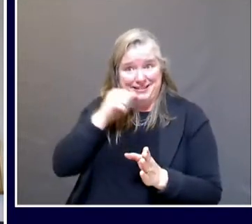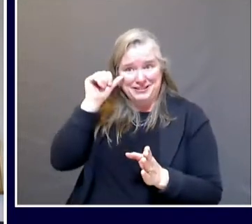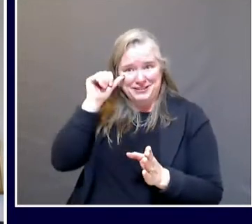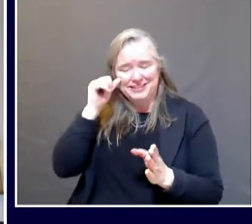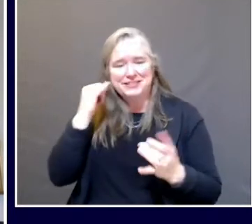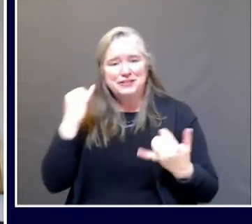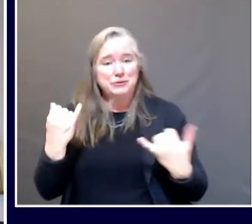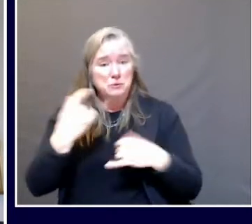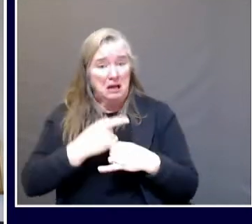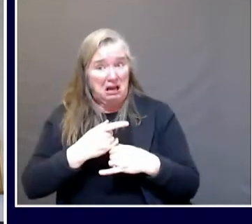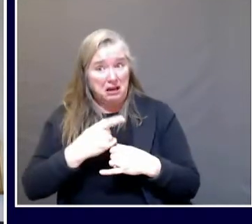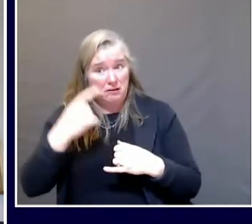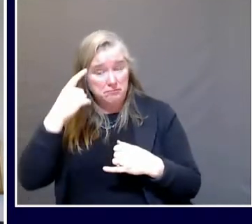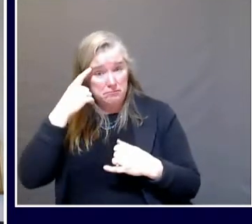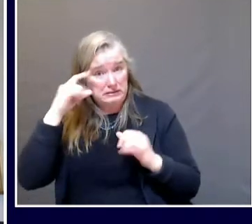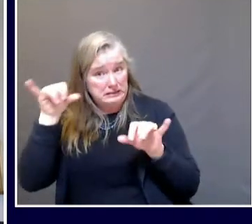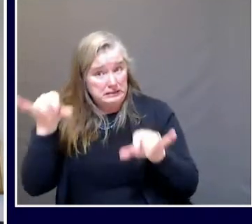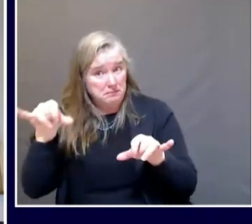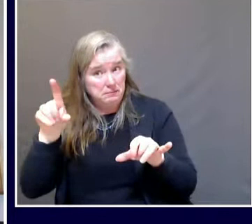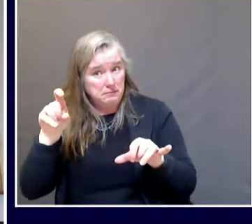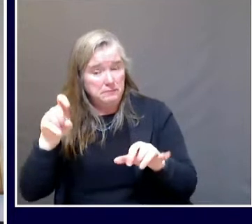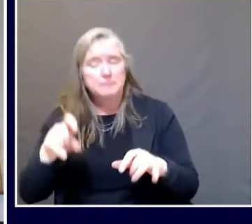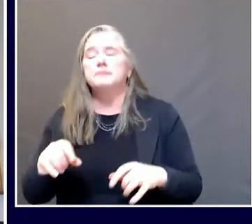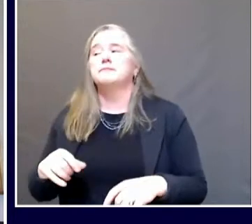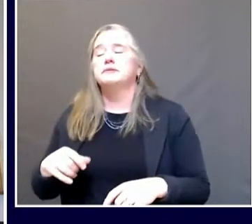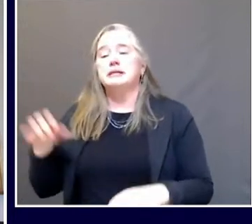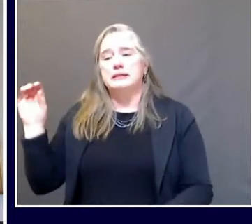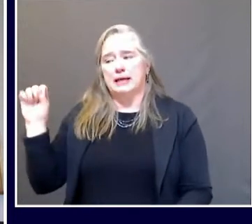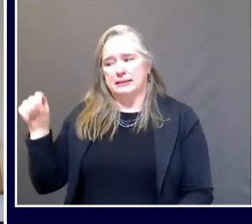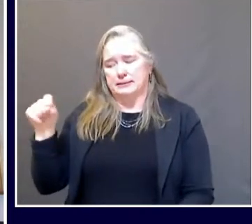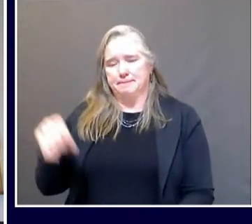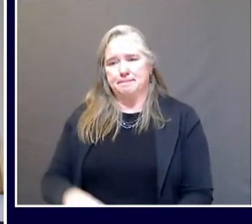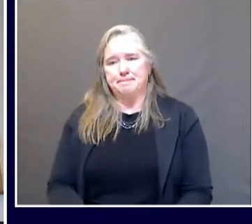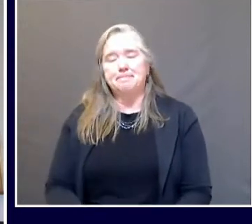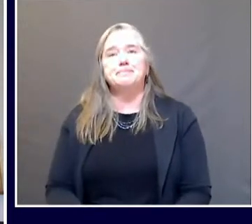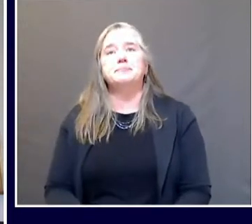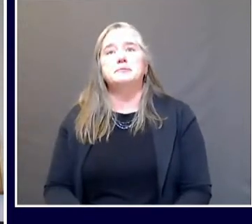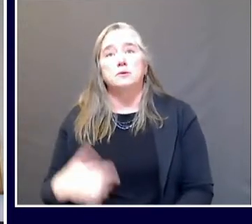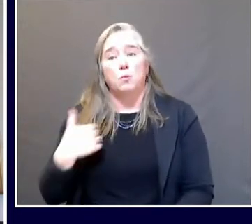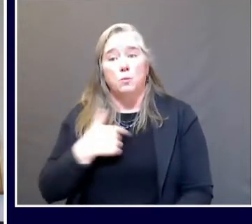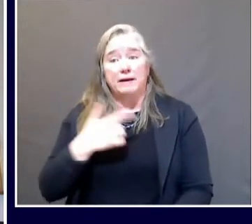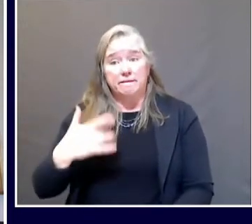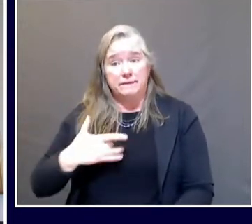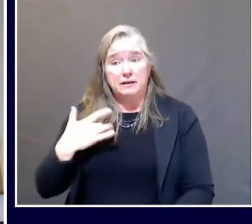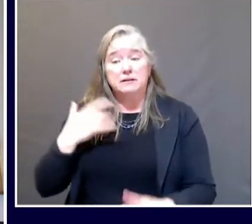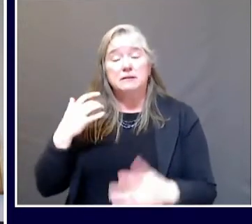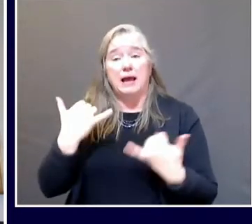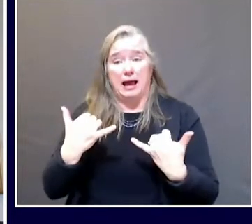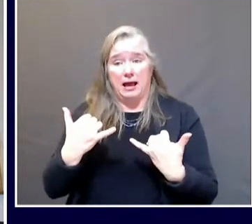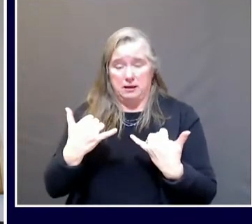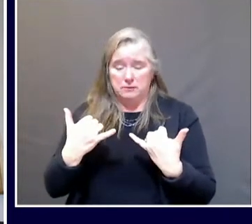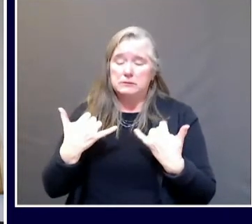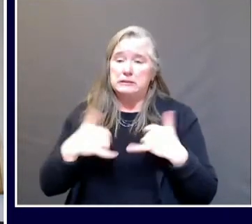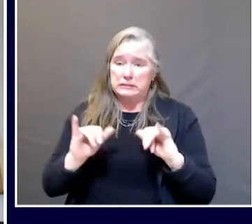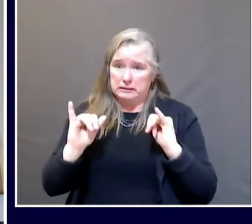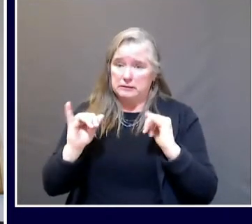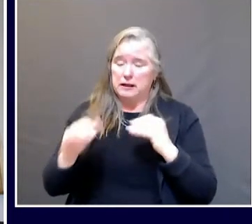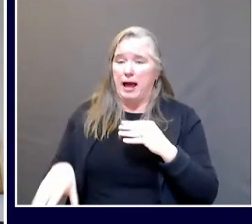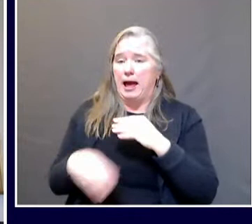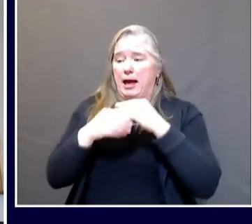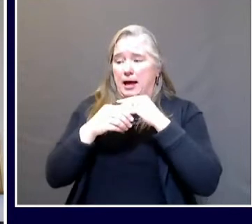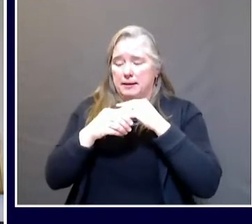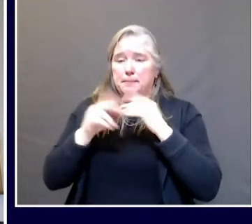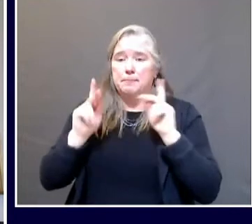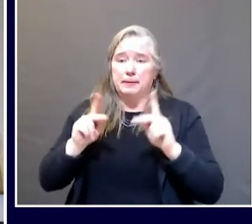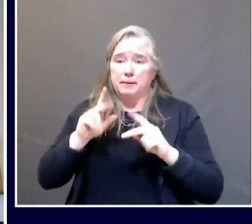people? The answer is yes. We still believe that now is the time to start vaccinating elderly Maine people, those